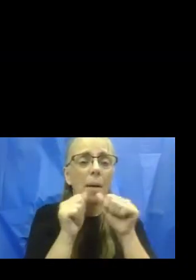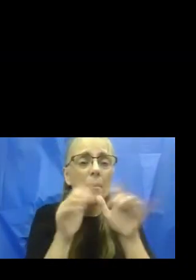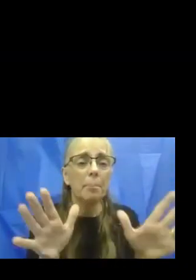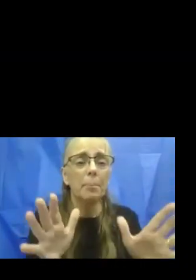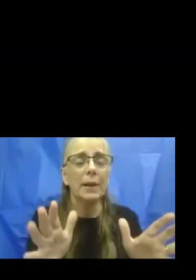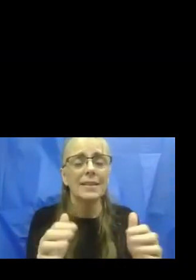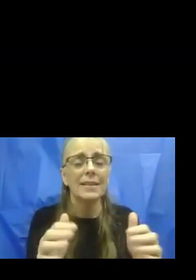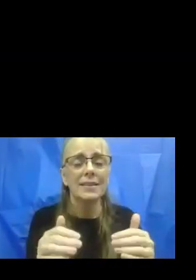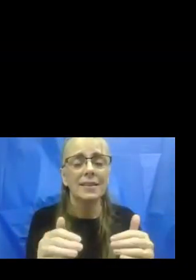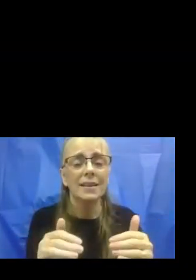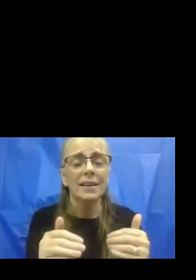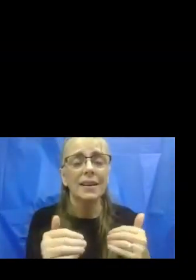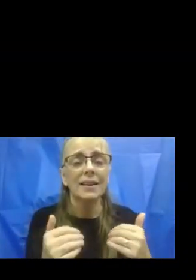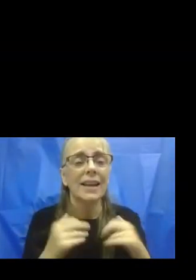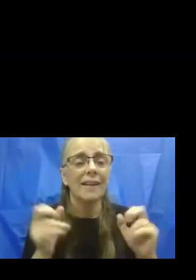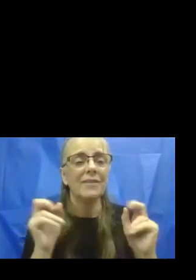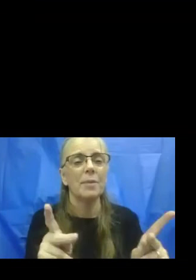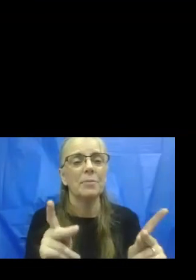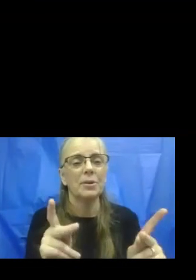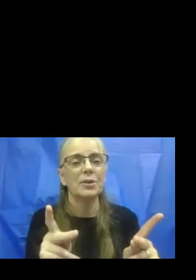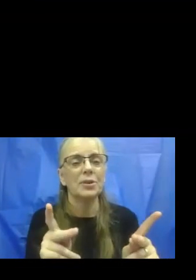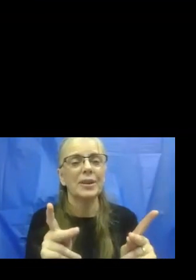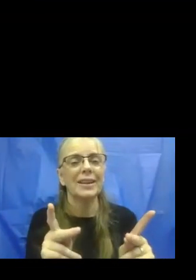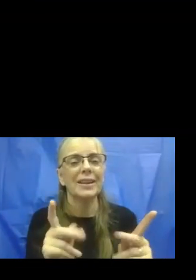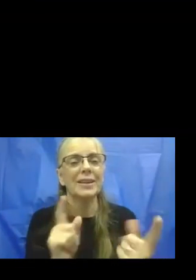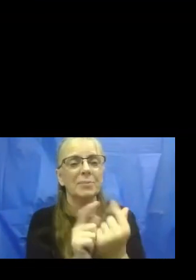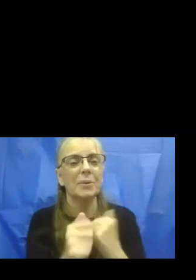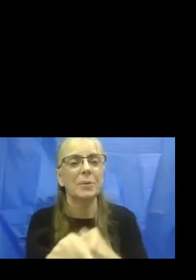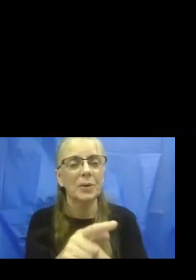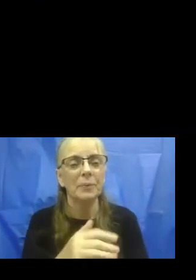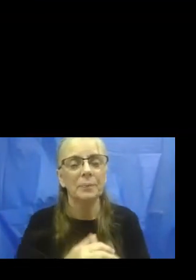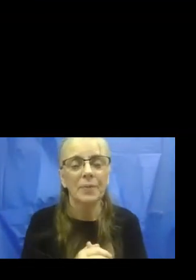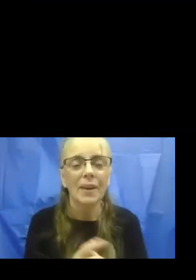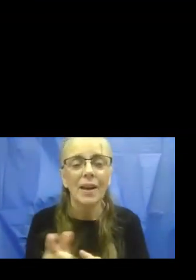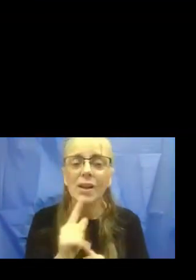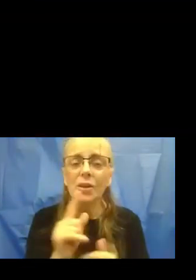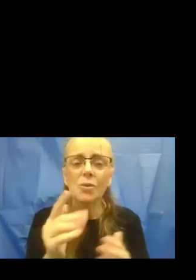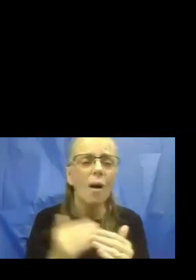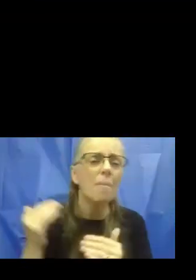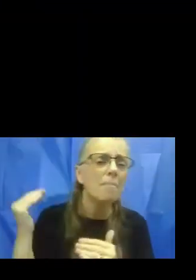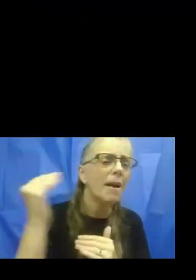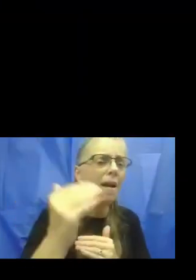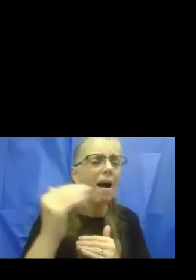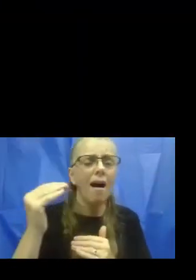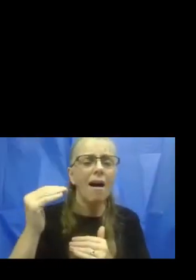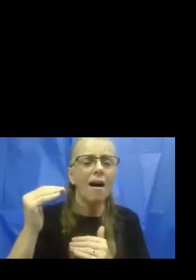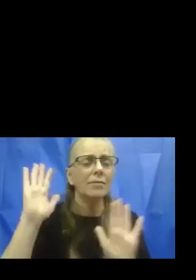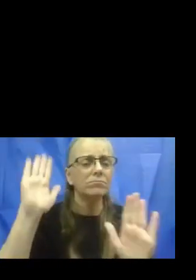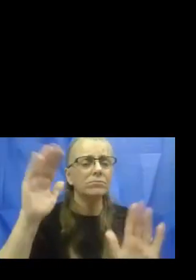beyond exceptional, nurses. This is what you were meant to do.